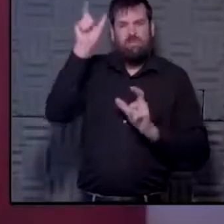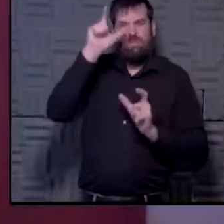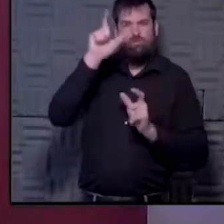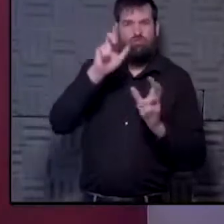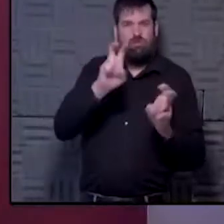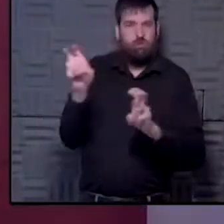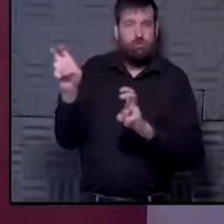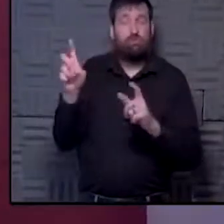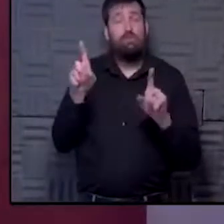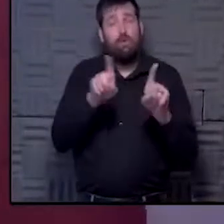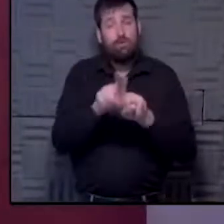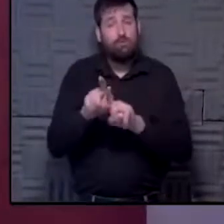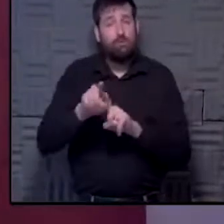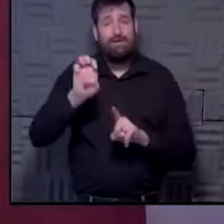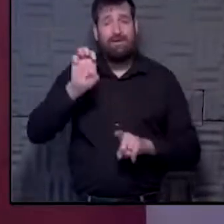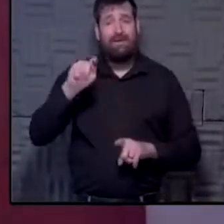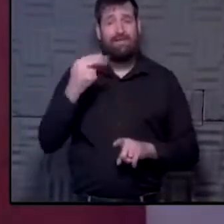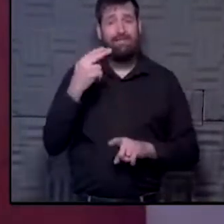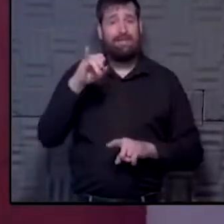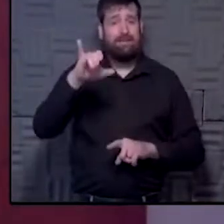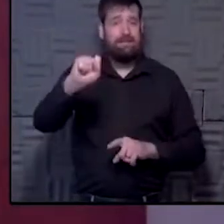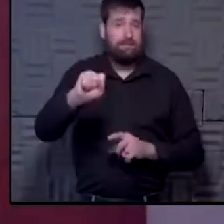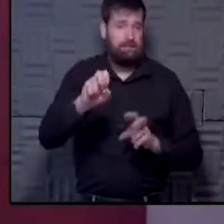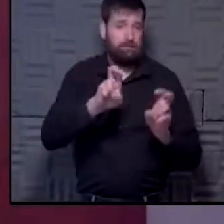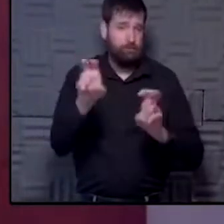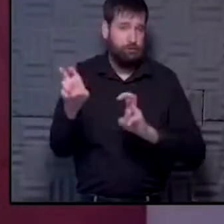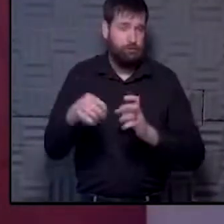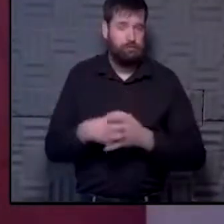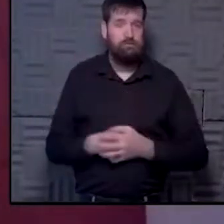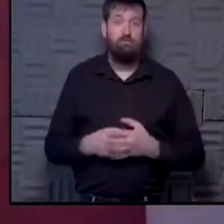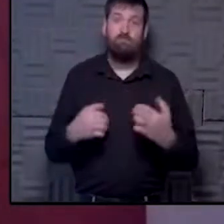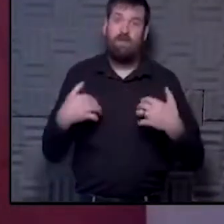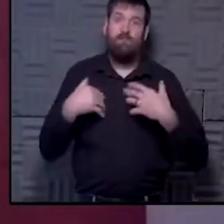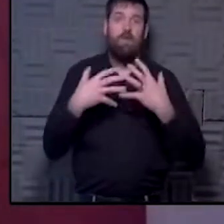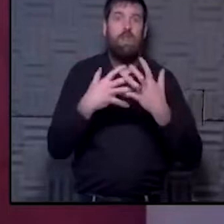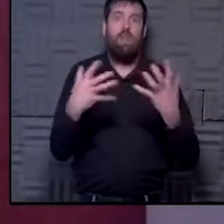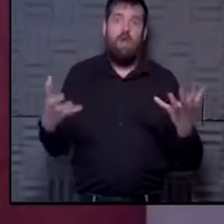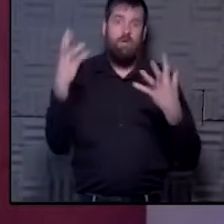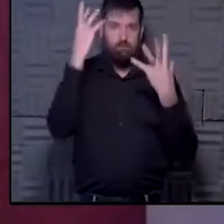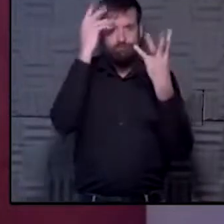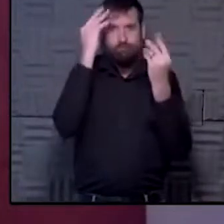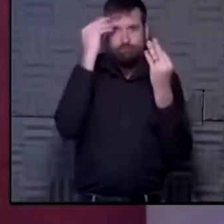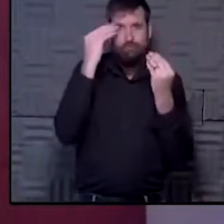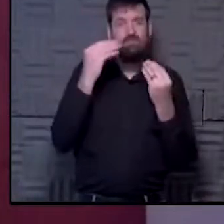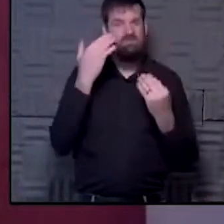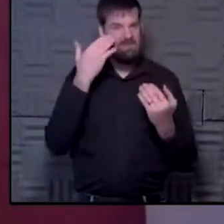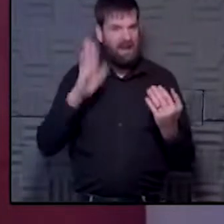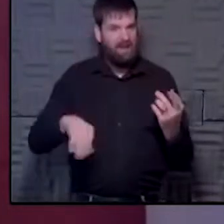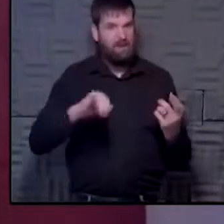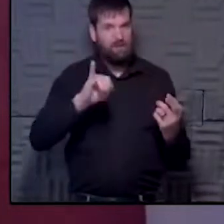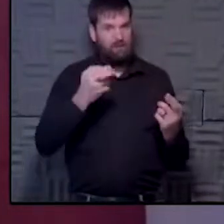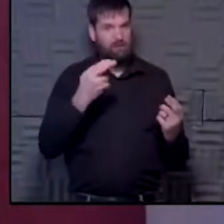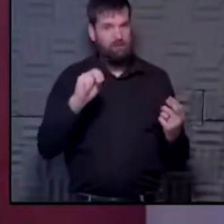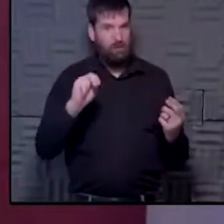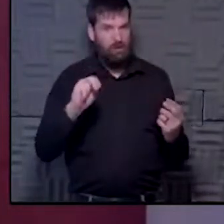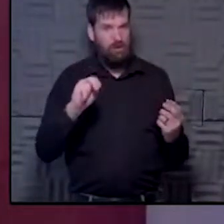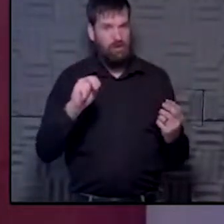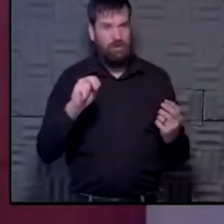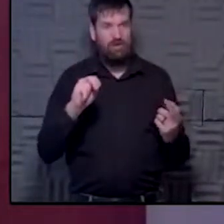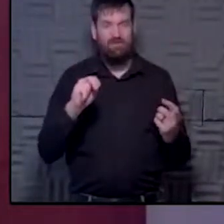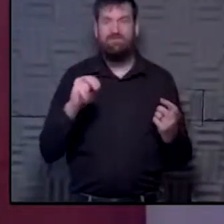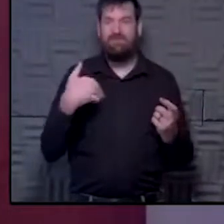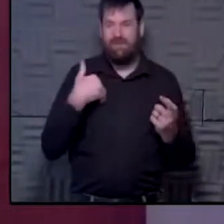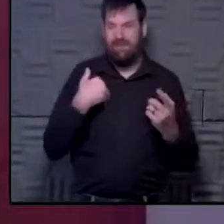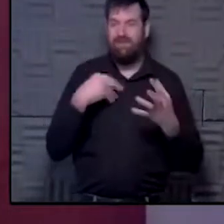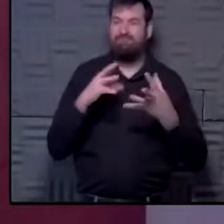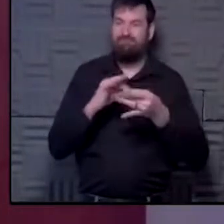It's also an ethics issue. I have a lot of thoughts. I know that John Carney has a lot of thoughts about